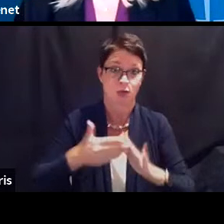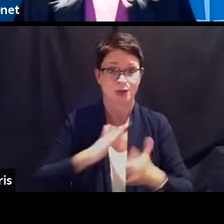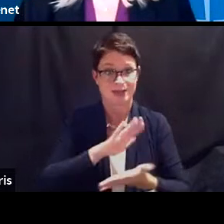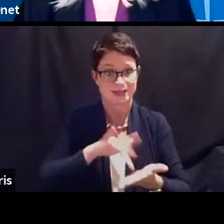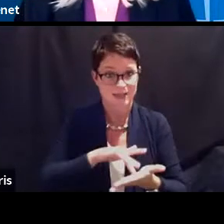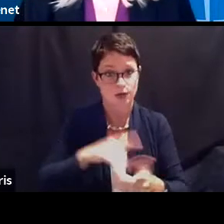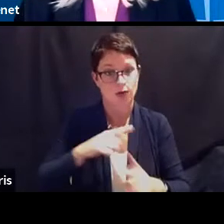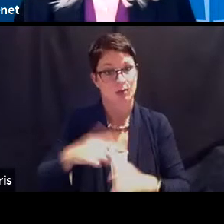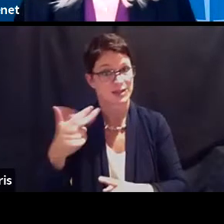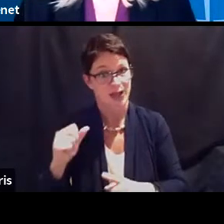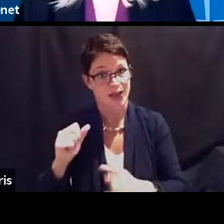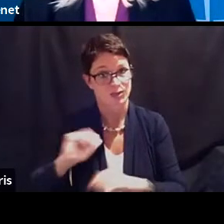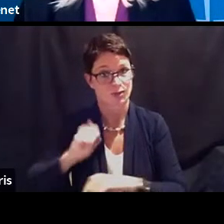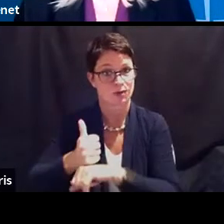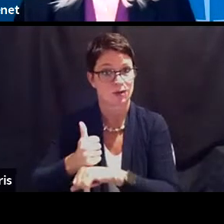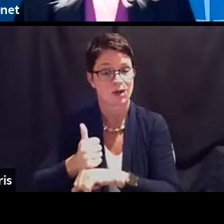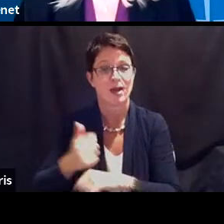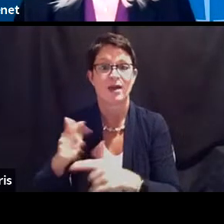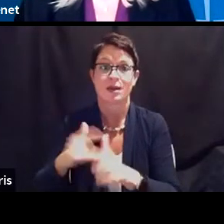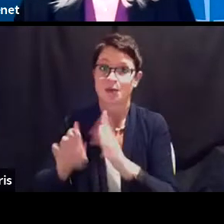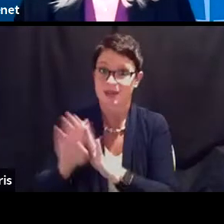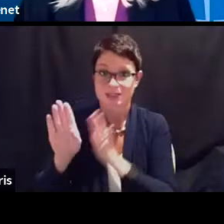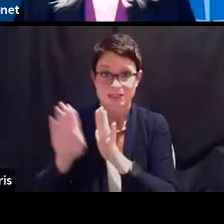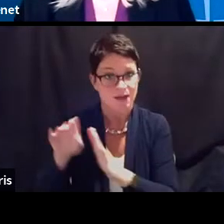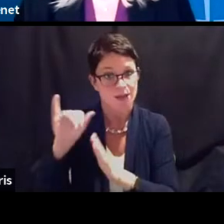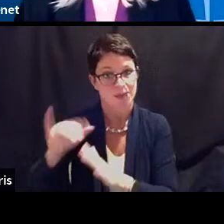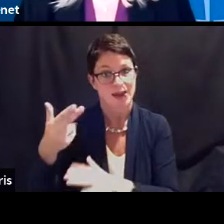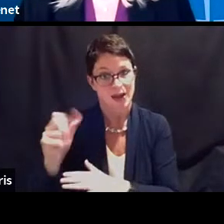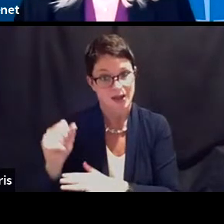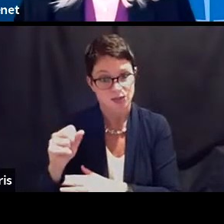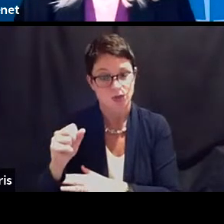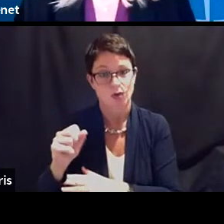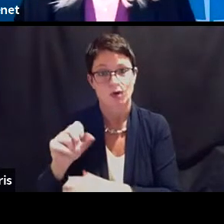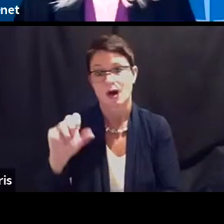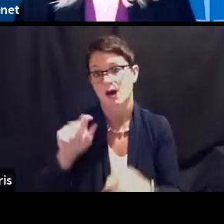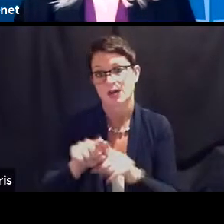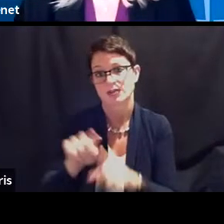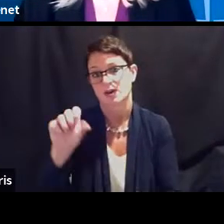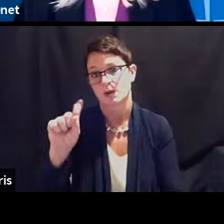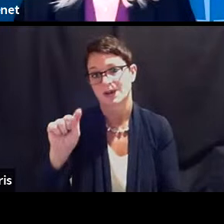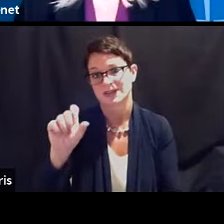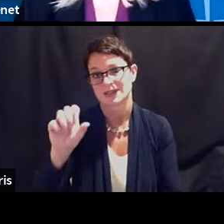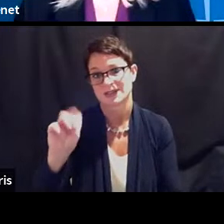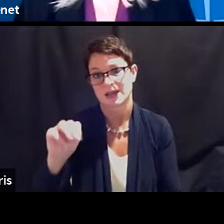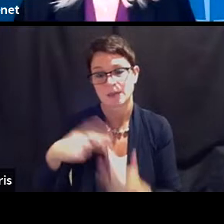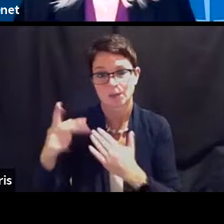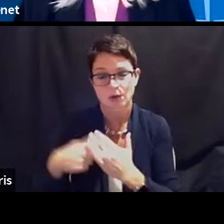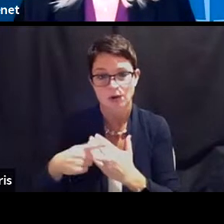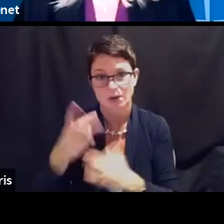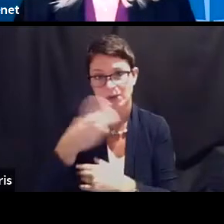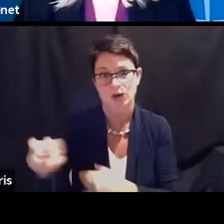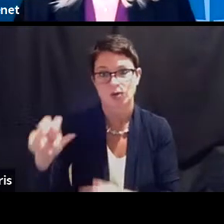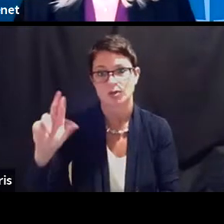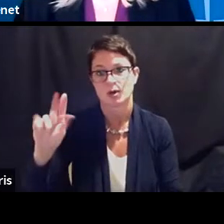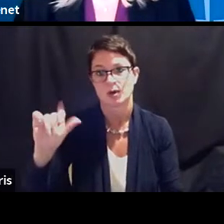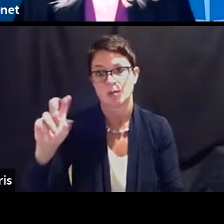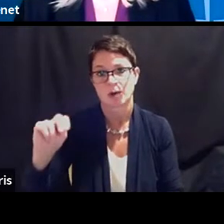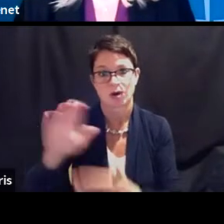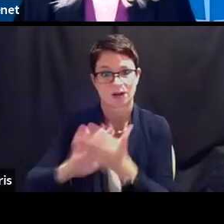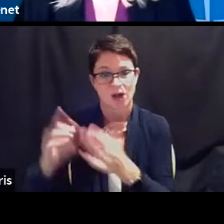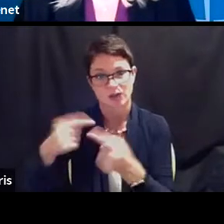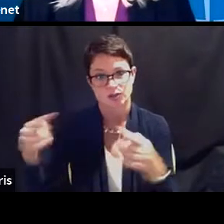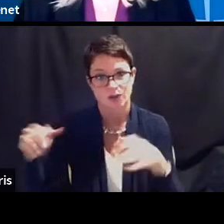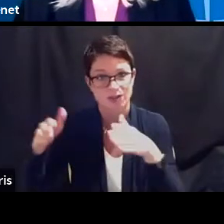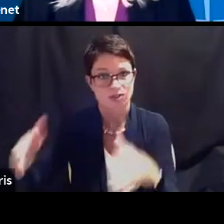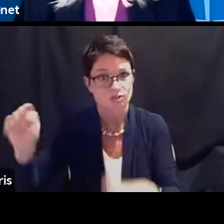with a high school, that we can develop from the high school to also a STEM program that can go into Bond College, which is right across the street, to